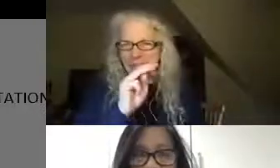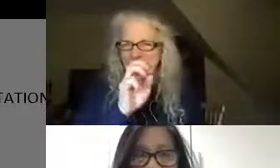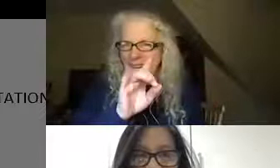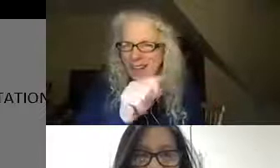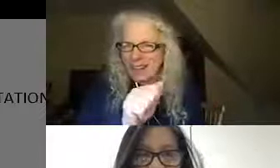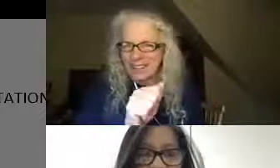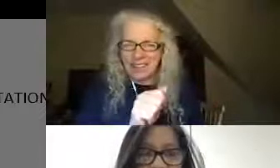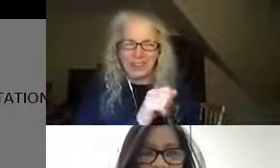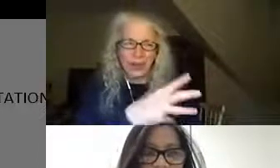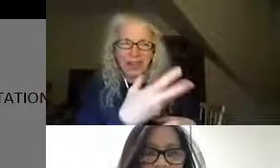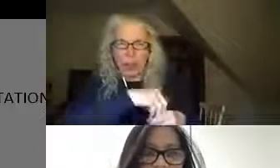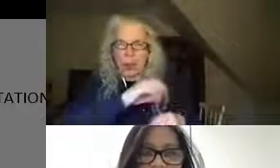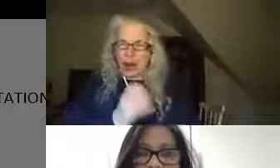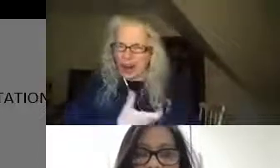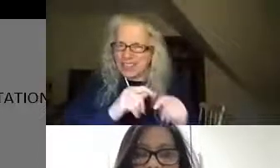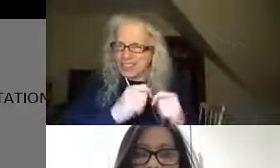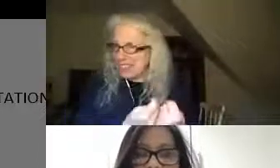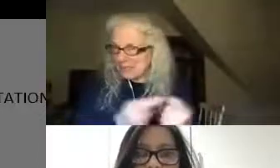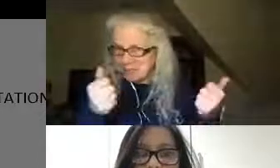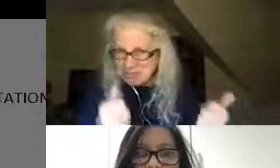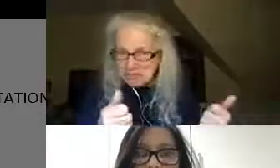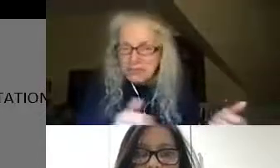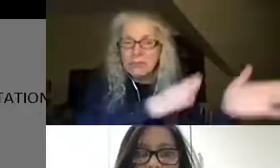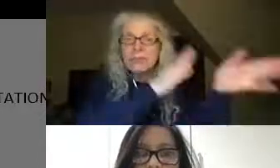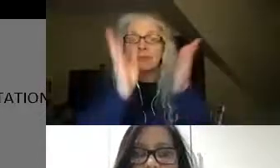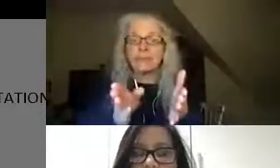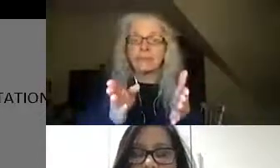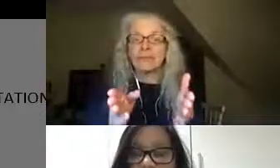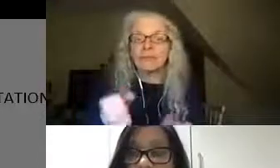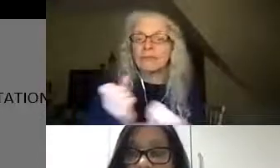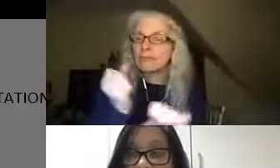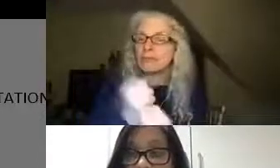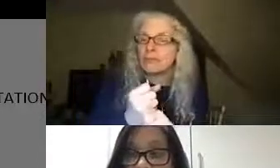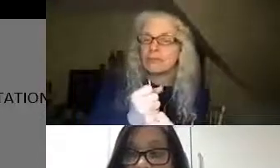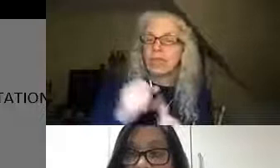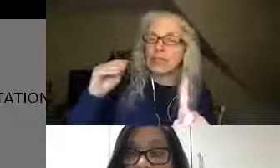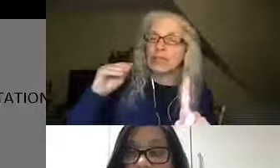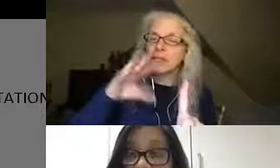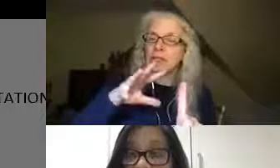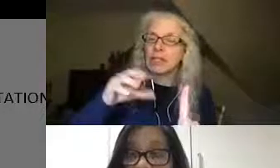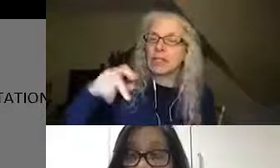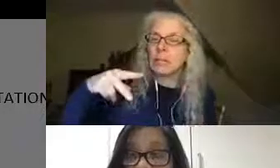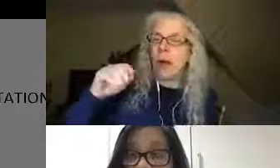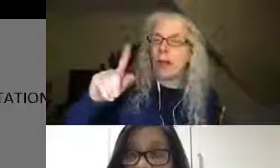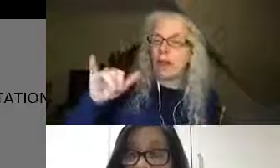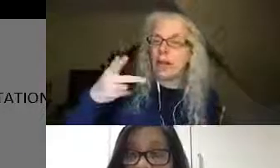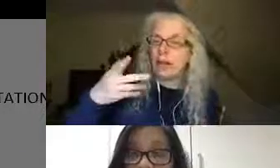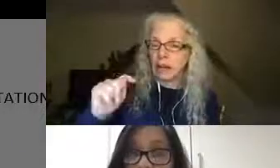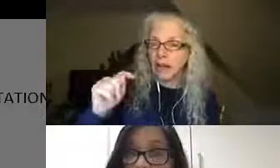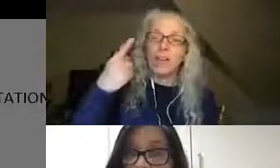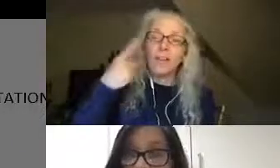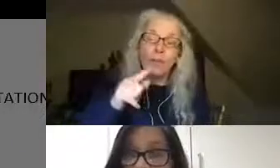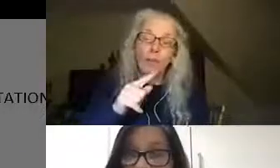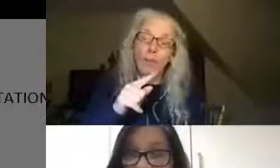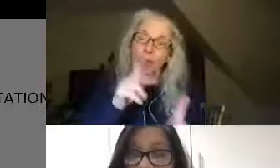of the team. Next, we created a spotlight series for deaf and hard of hearing healthcare professionals